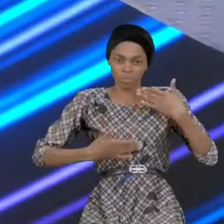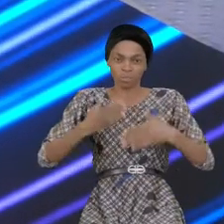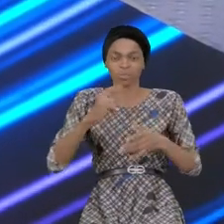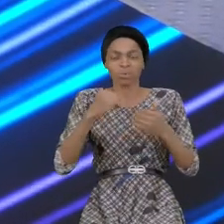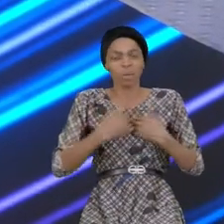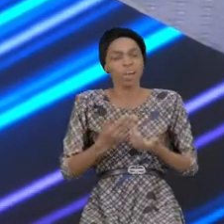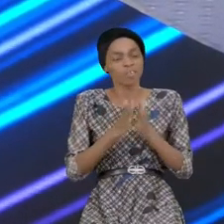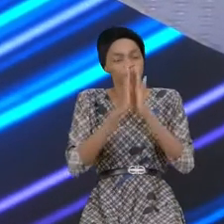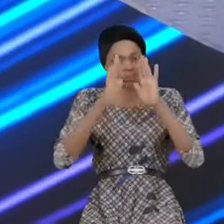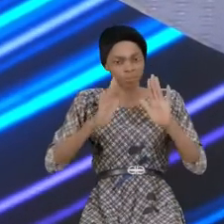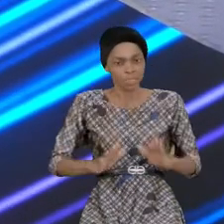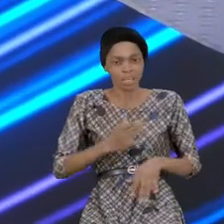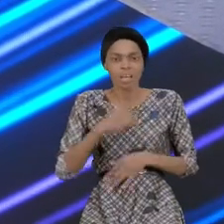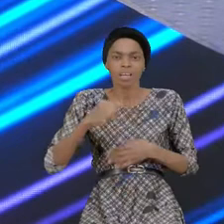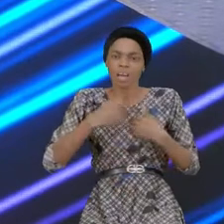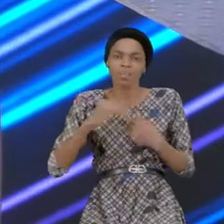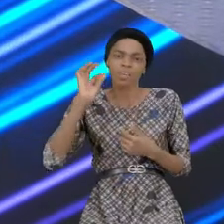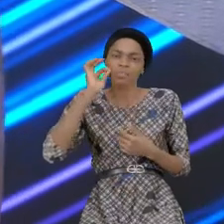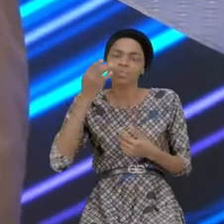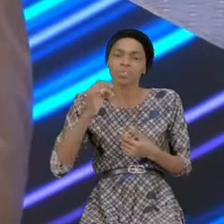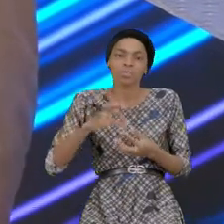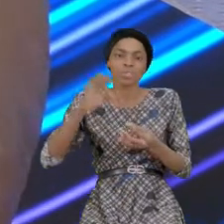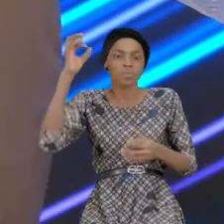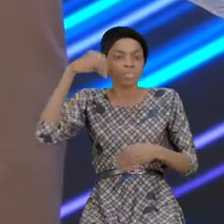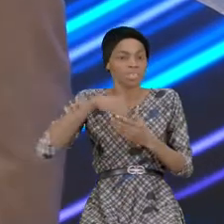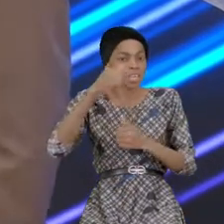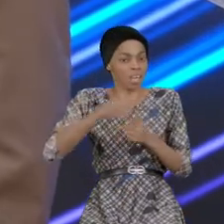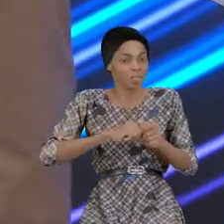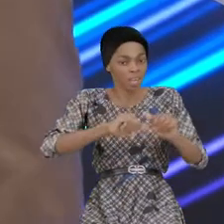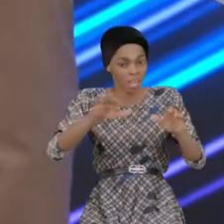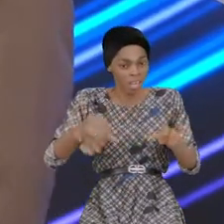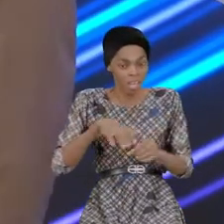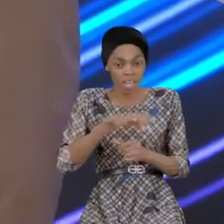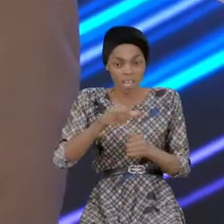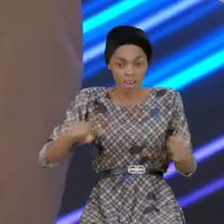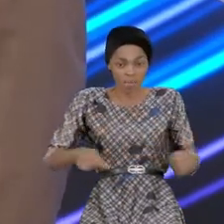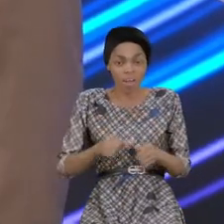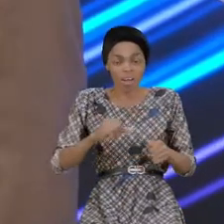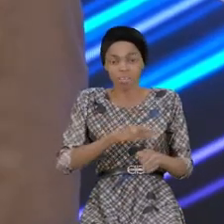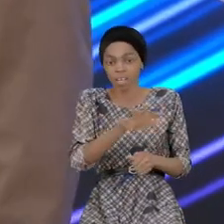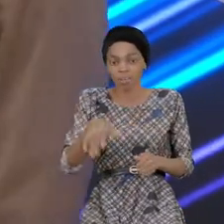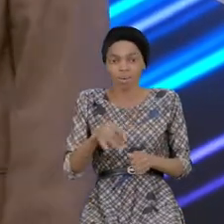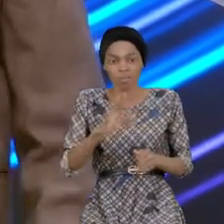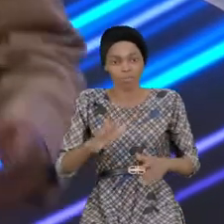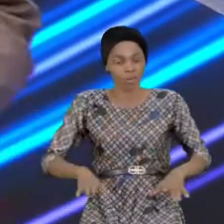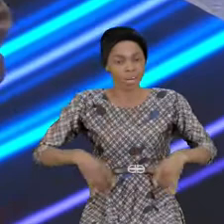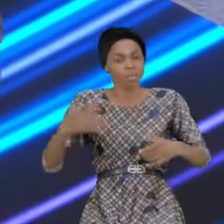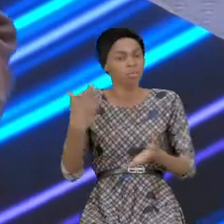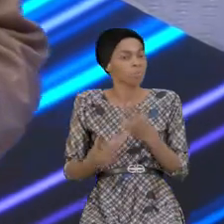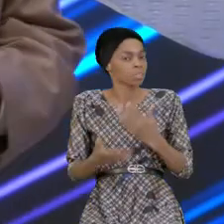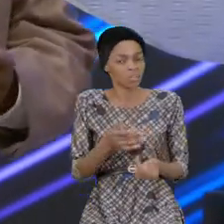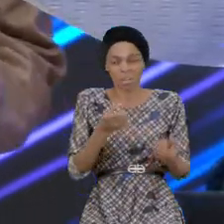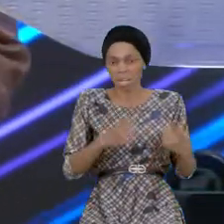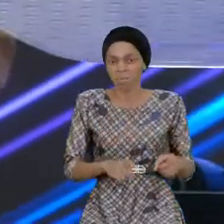of the Spirit in every area of your life. Whatever comes, whatever goes, it's always there. I pray